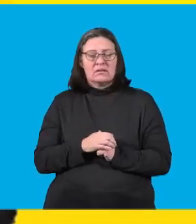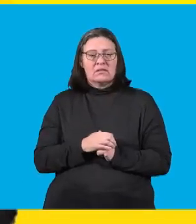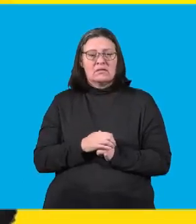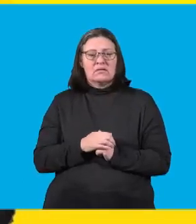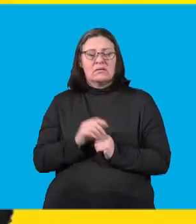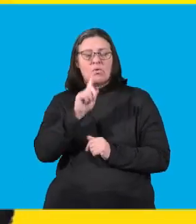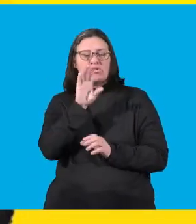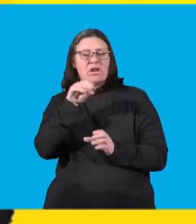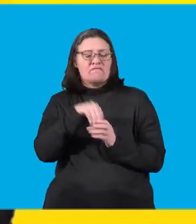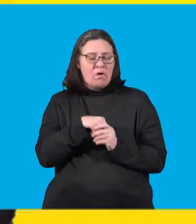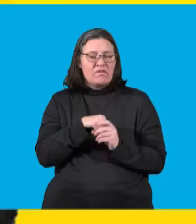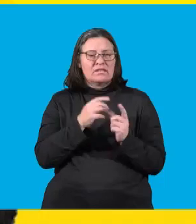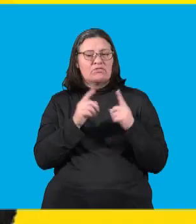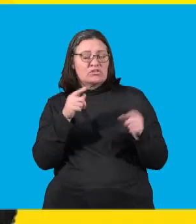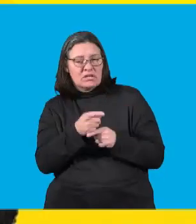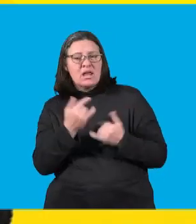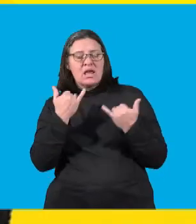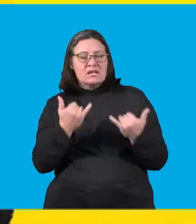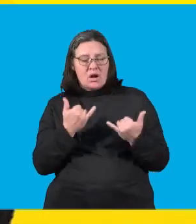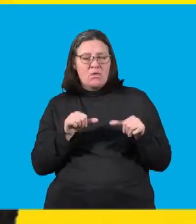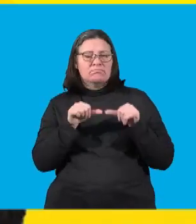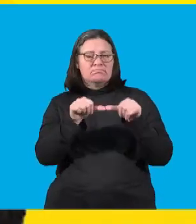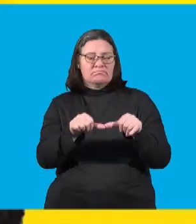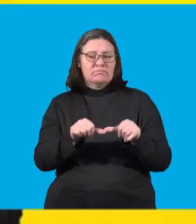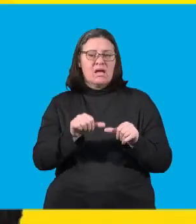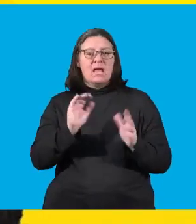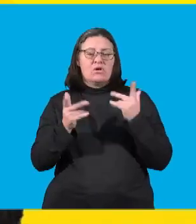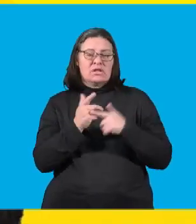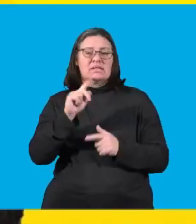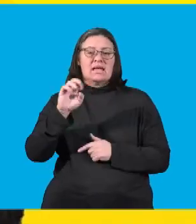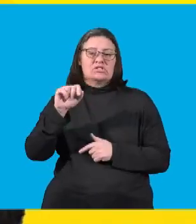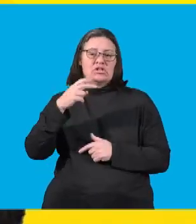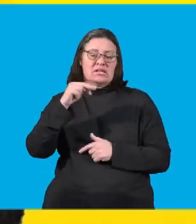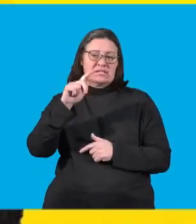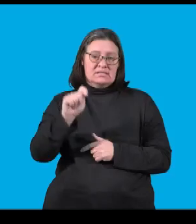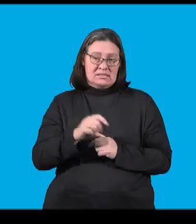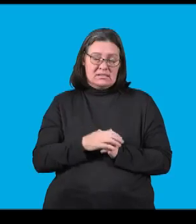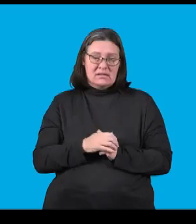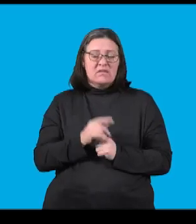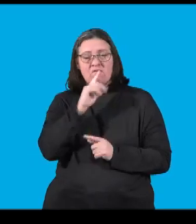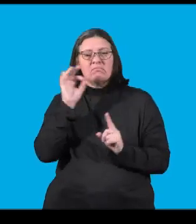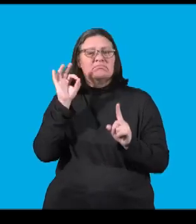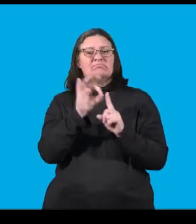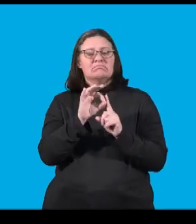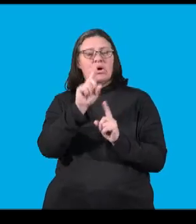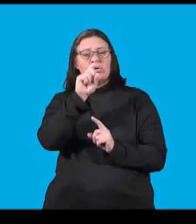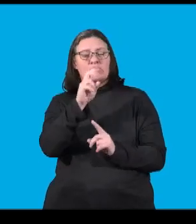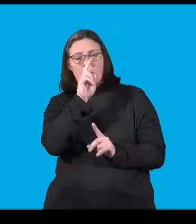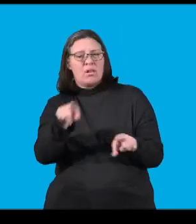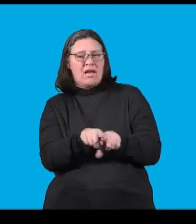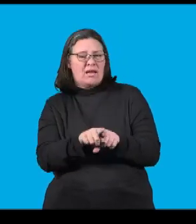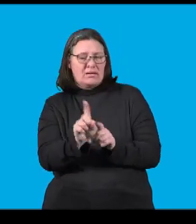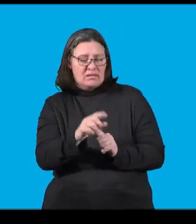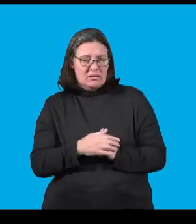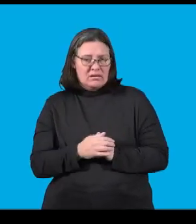already looked at actually questions involving differentiation, and now we're going to move on to equations and tangents. Let's look at what a typical exam question can